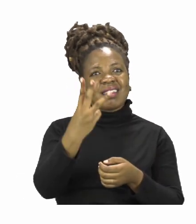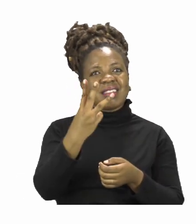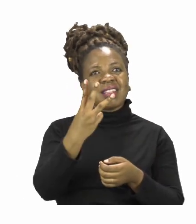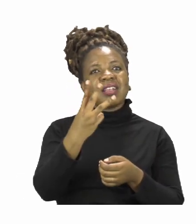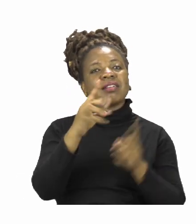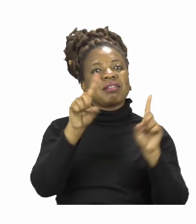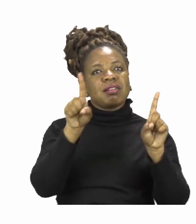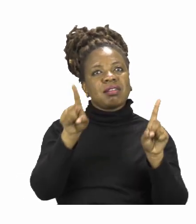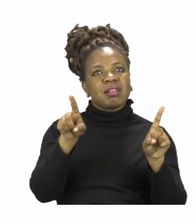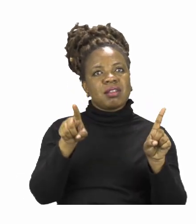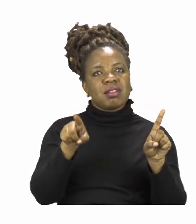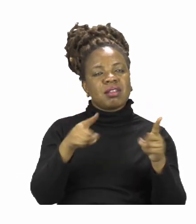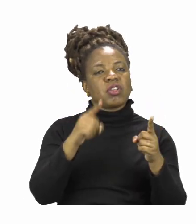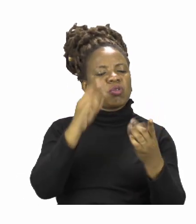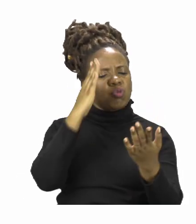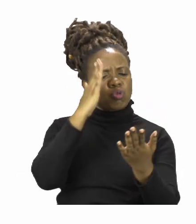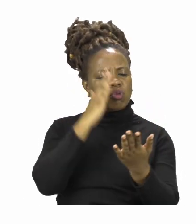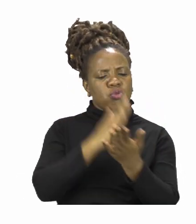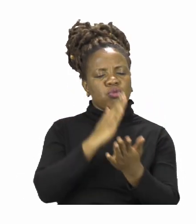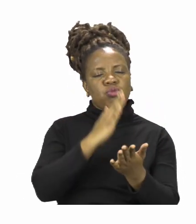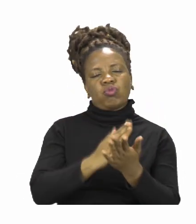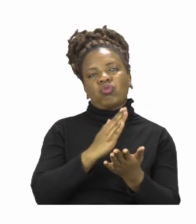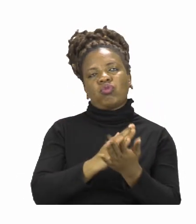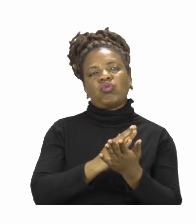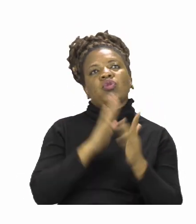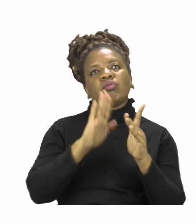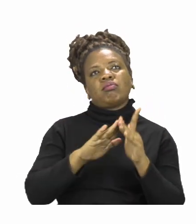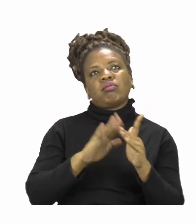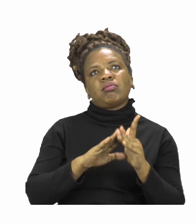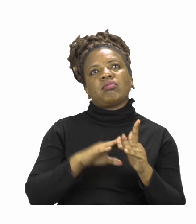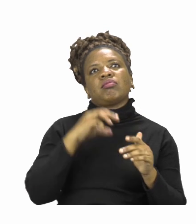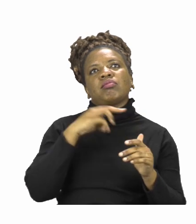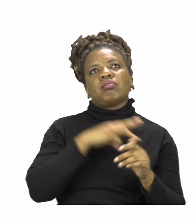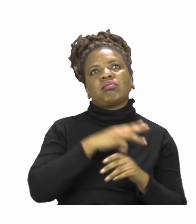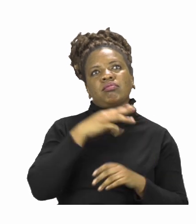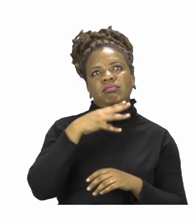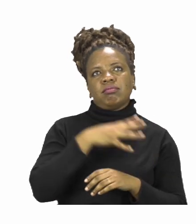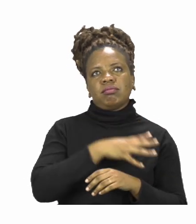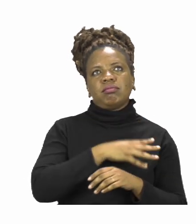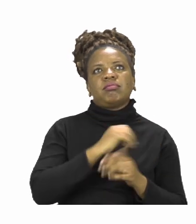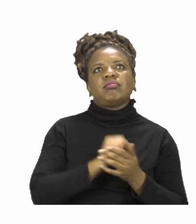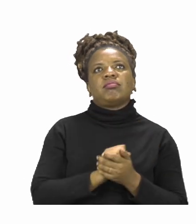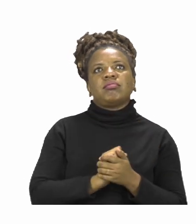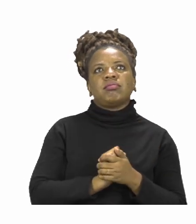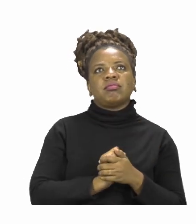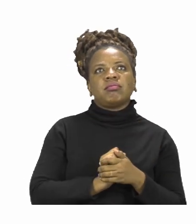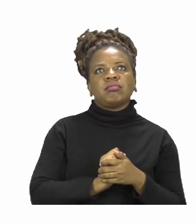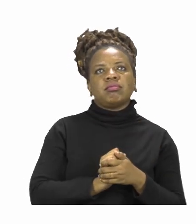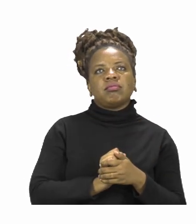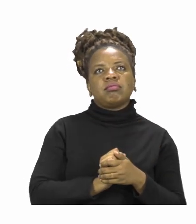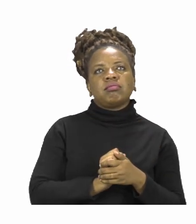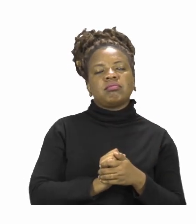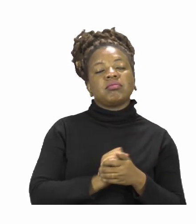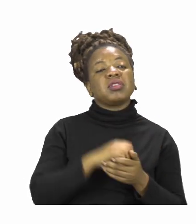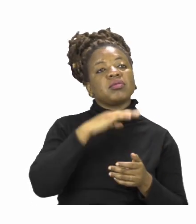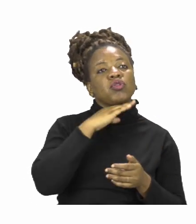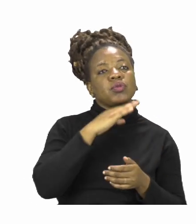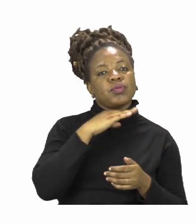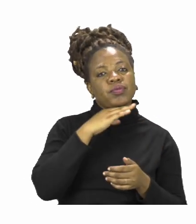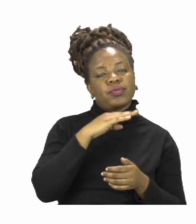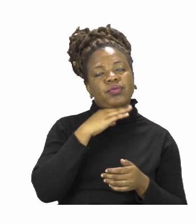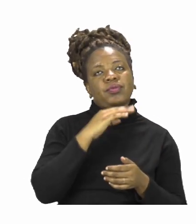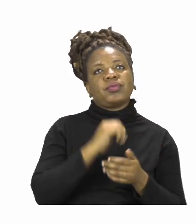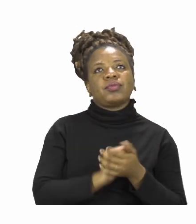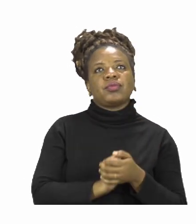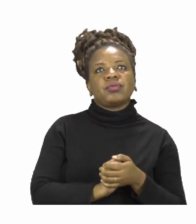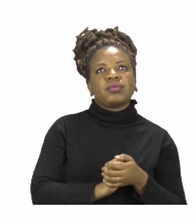explanation. Remember, this was Doris's story, the one that we have just read. And there were some points